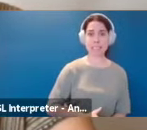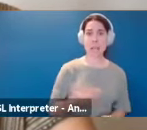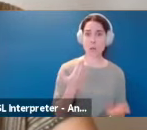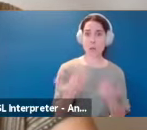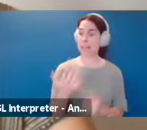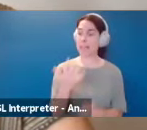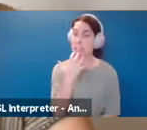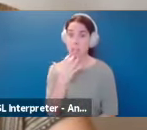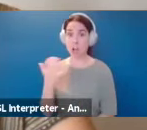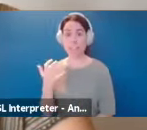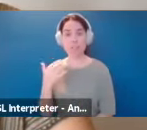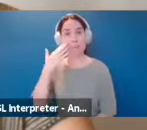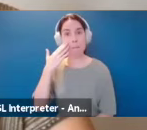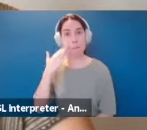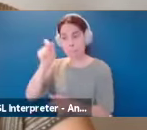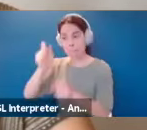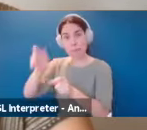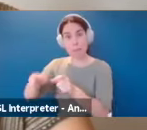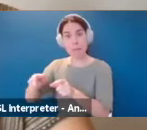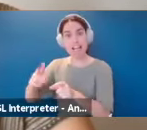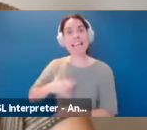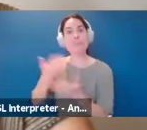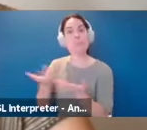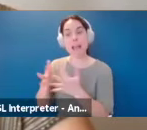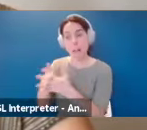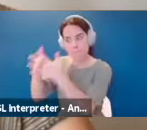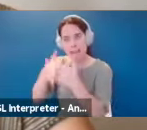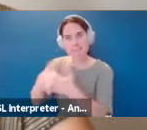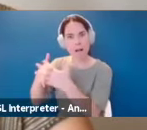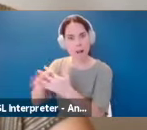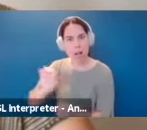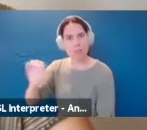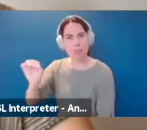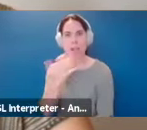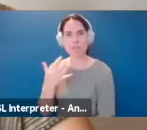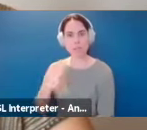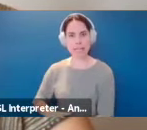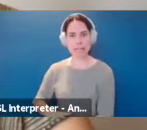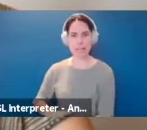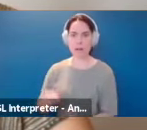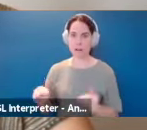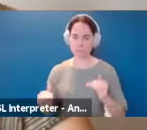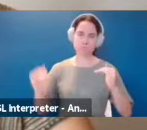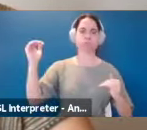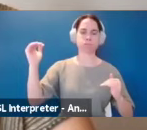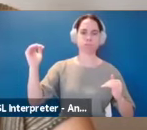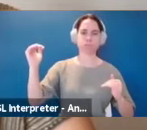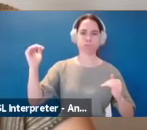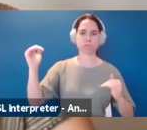it requires courage of me because I have a lot of skin in the game in many different ways.